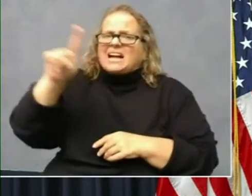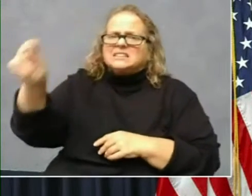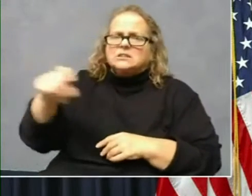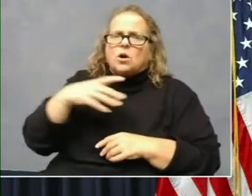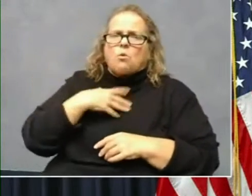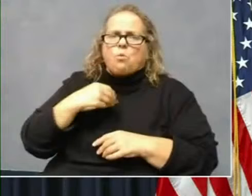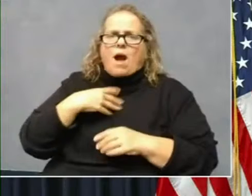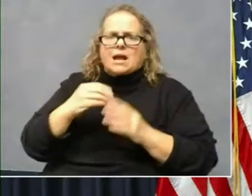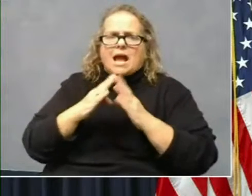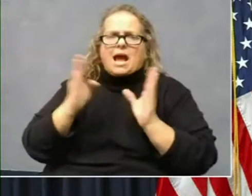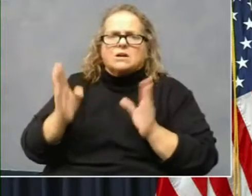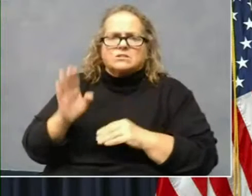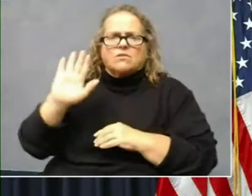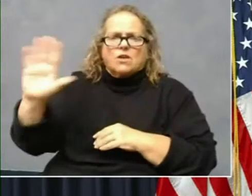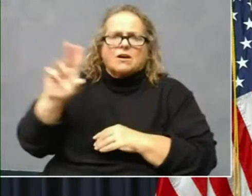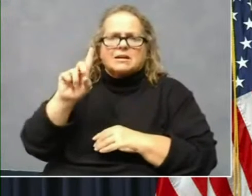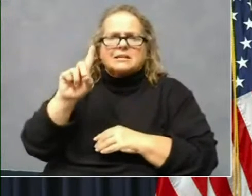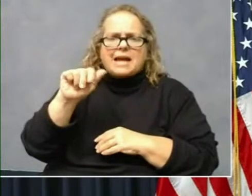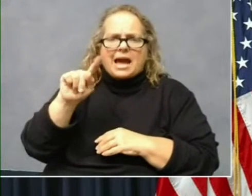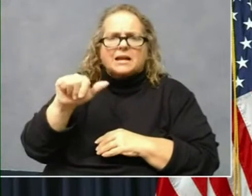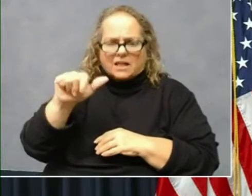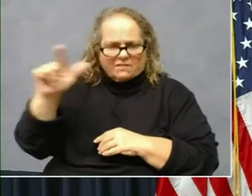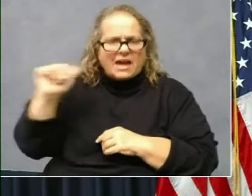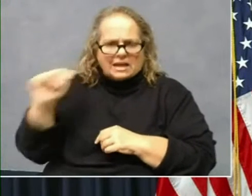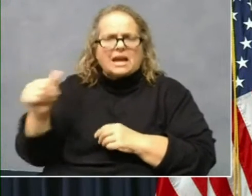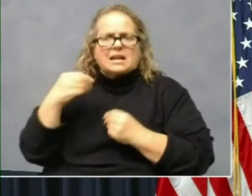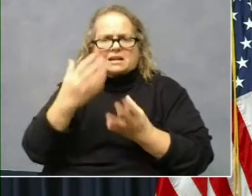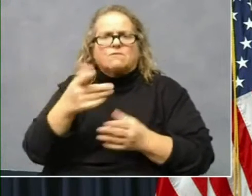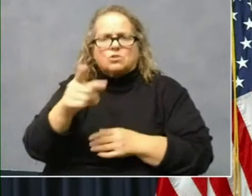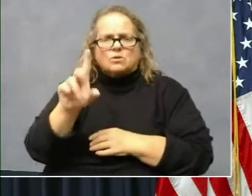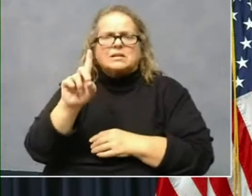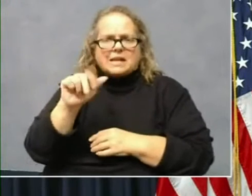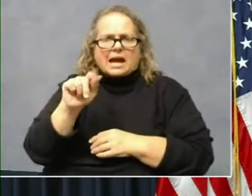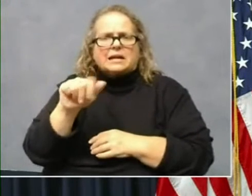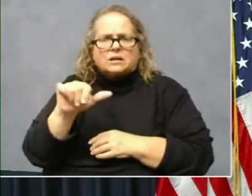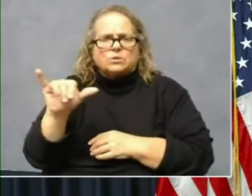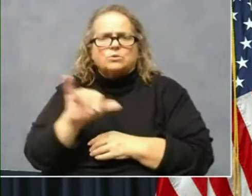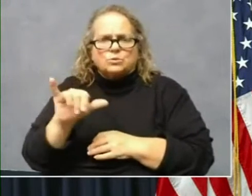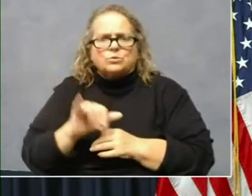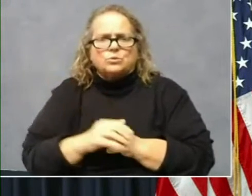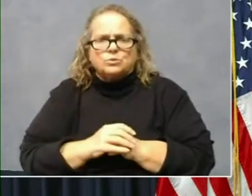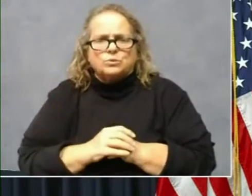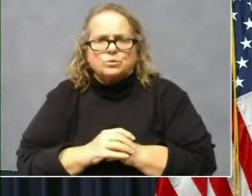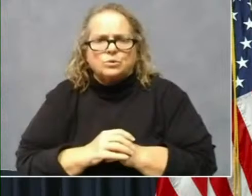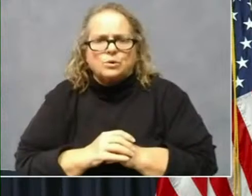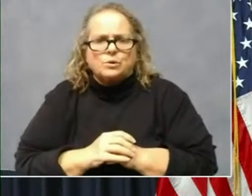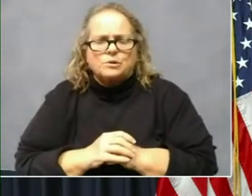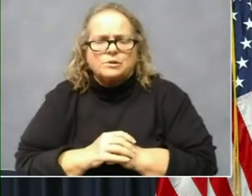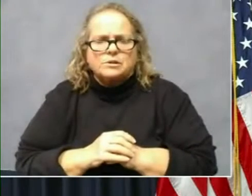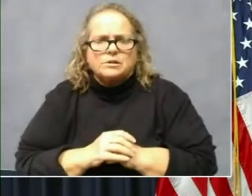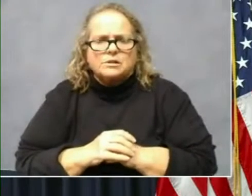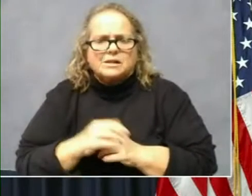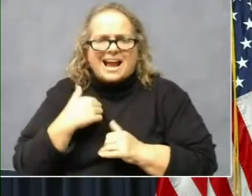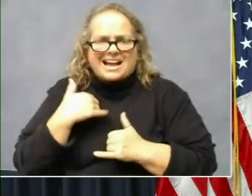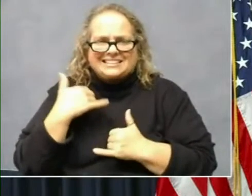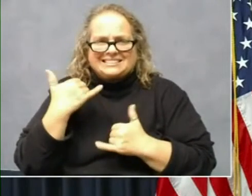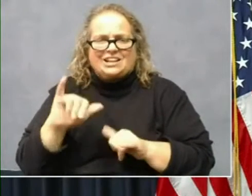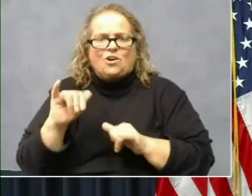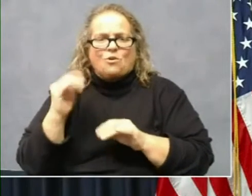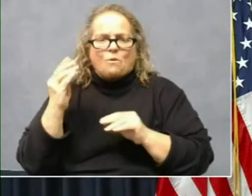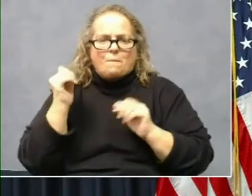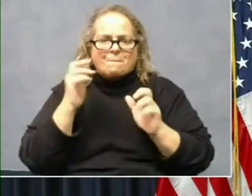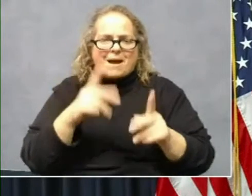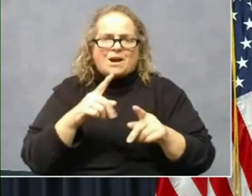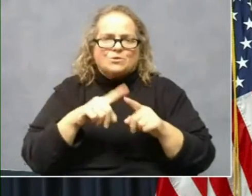you everything that they have been relying on. But still come back to those who think that we don't need contact